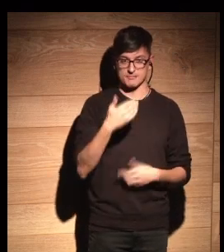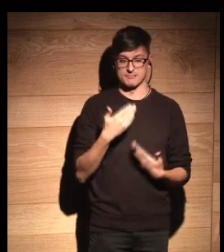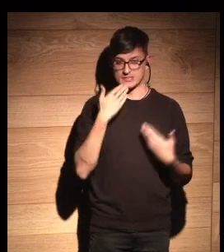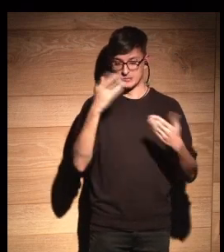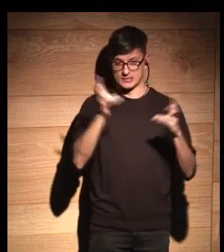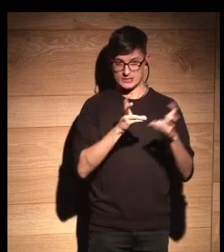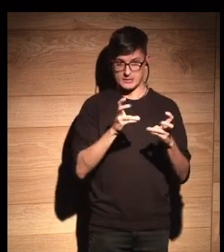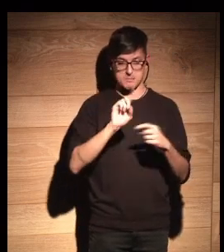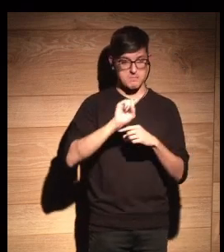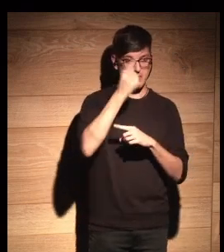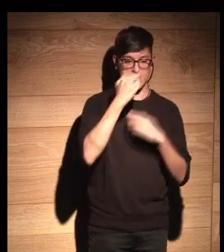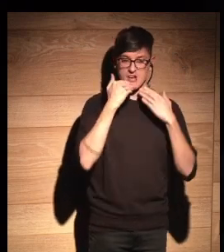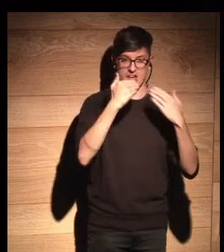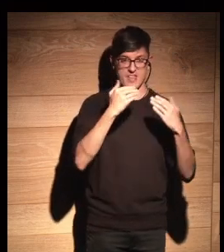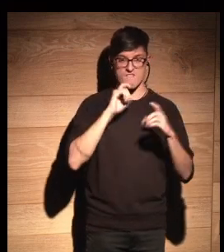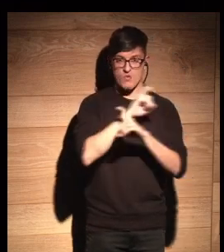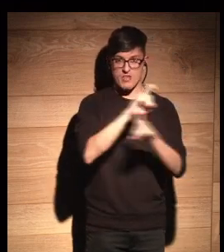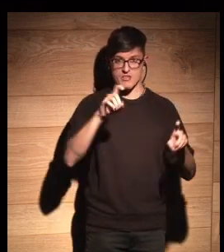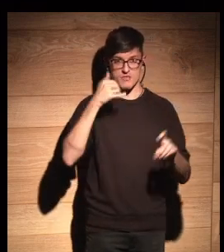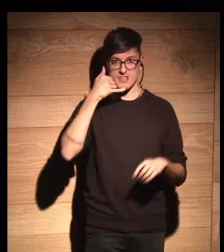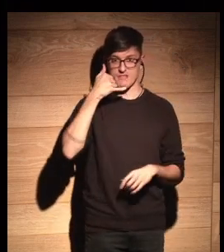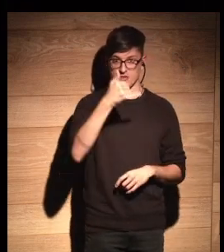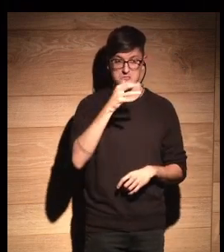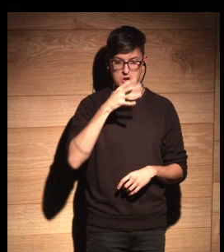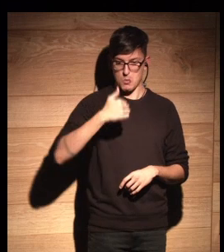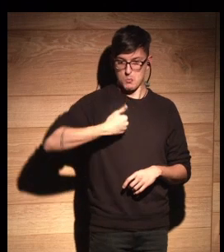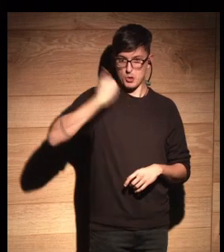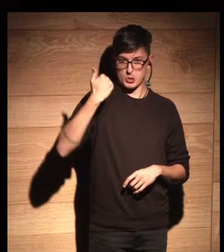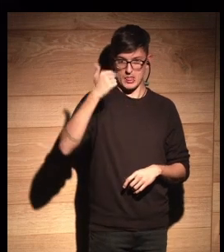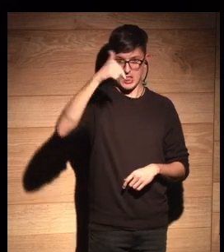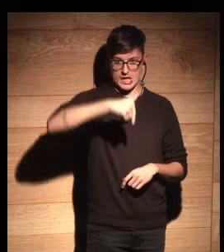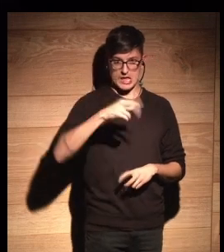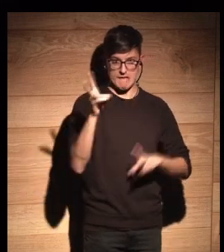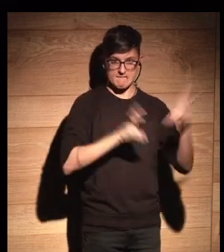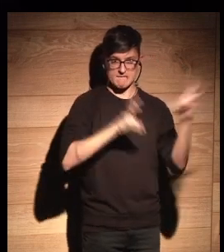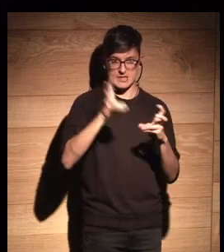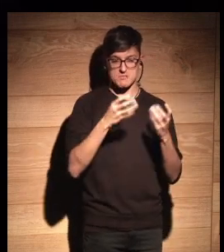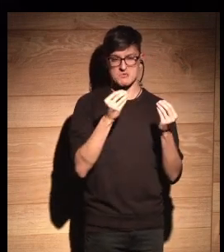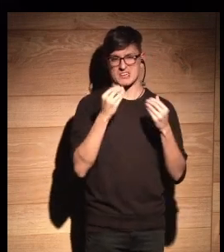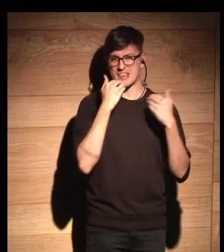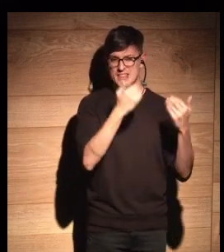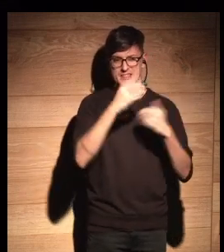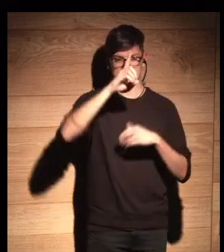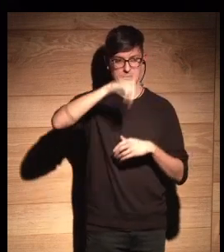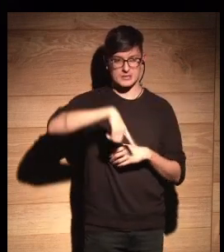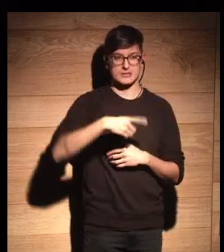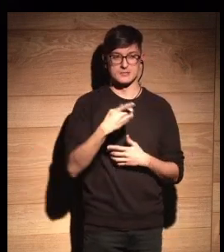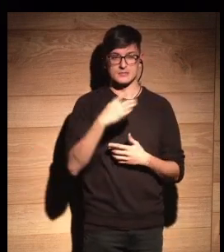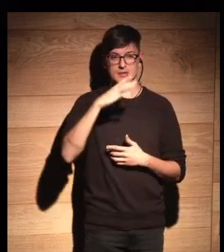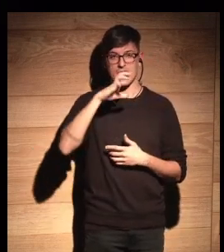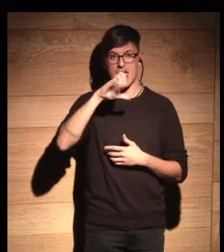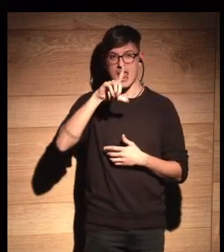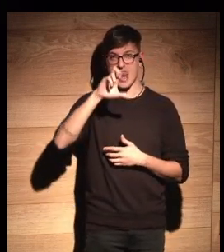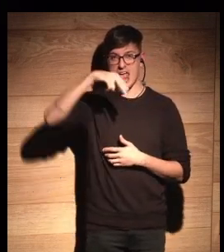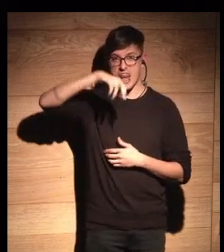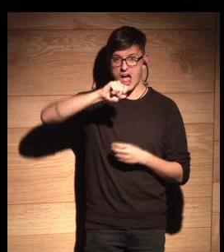invitation and Fundación Telefónica. I would like to first thank Fundación Telefónica for giving us the opportunity to be here. I